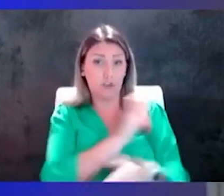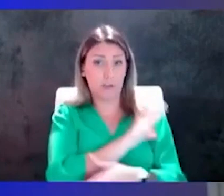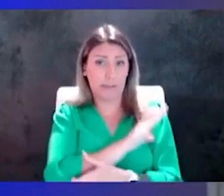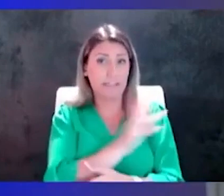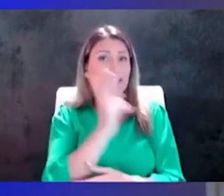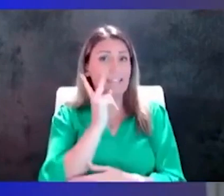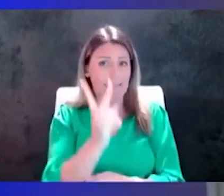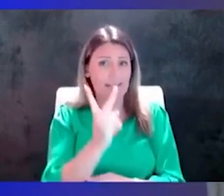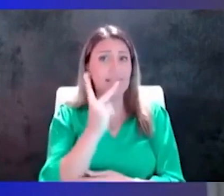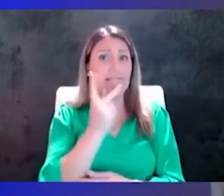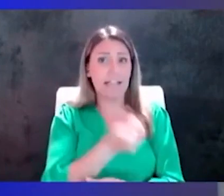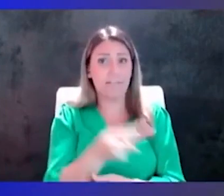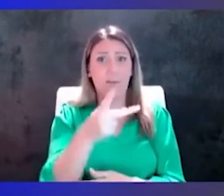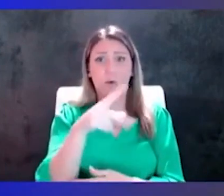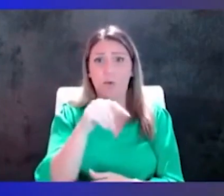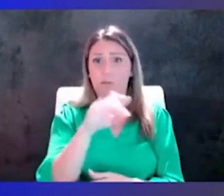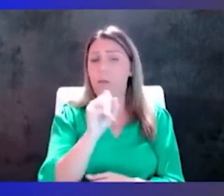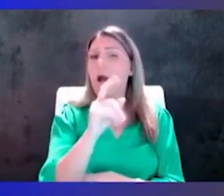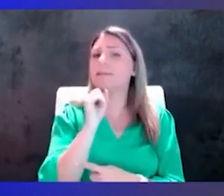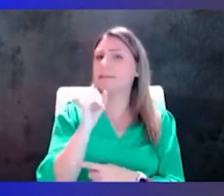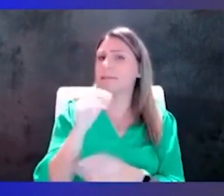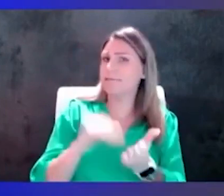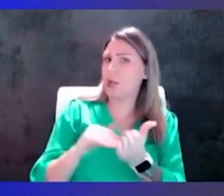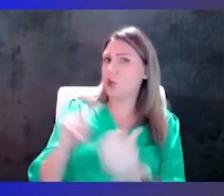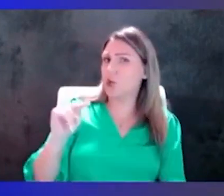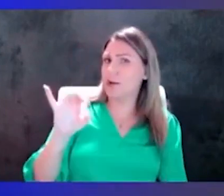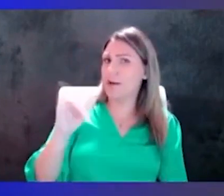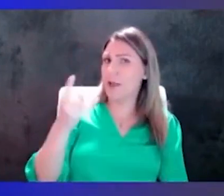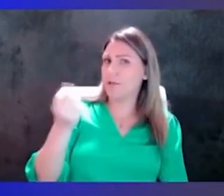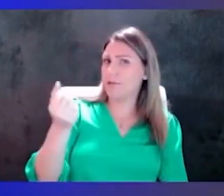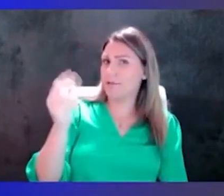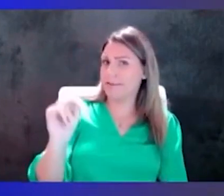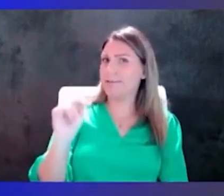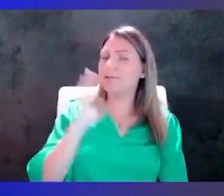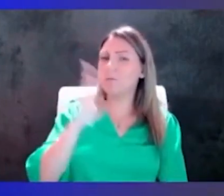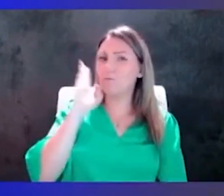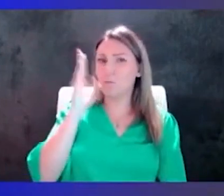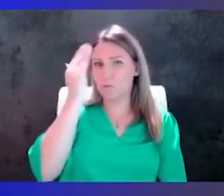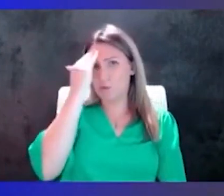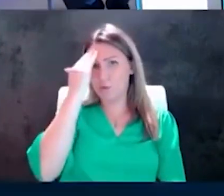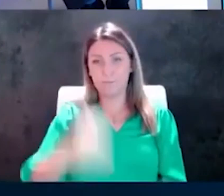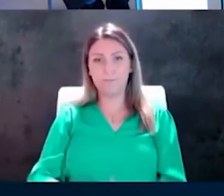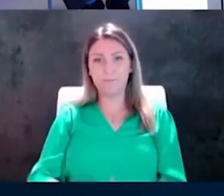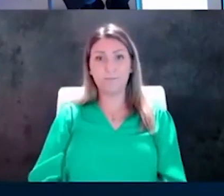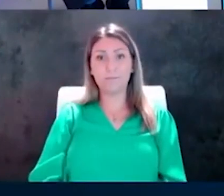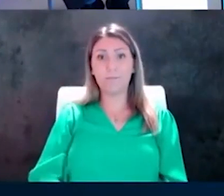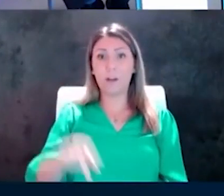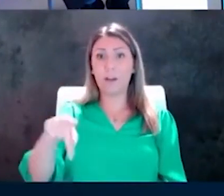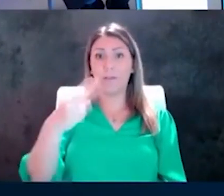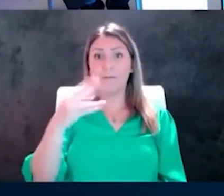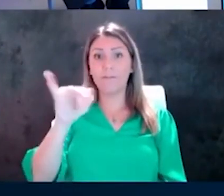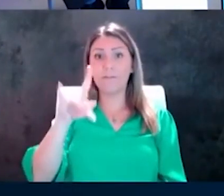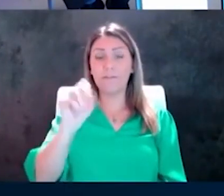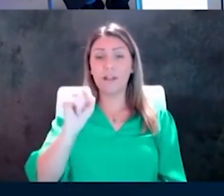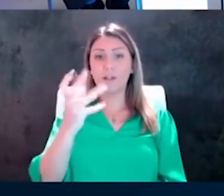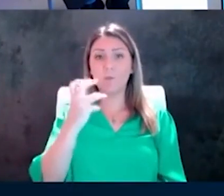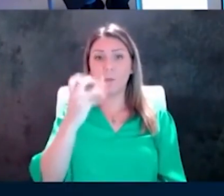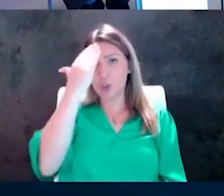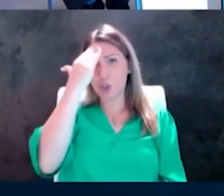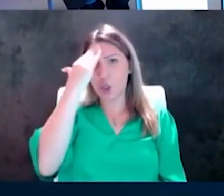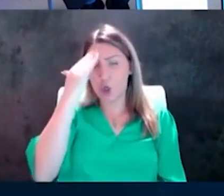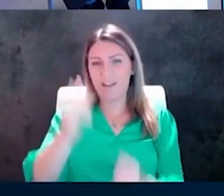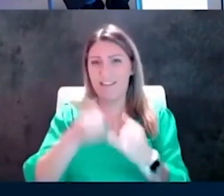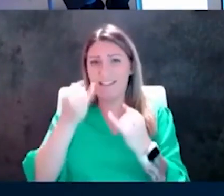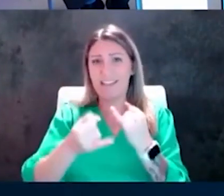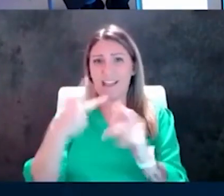had Dr. Nelson on before. Yep, absolutely. So, yeah. Okay, Phyllis wants to know, says my last vaccine was in March. I had